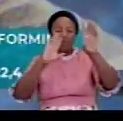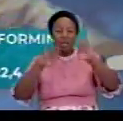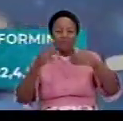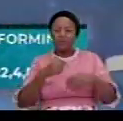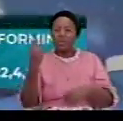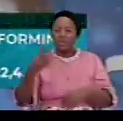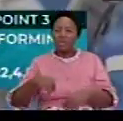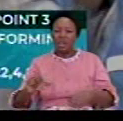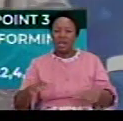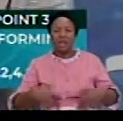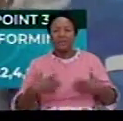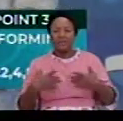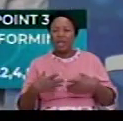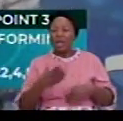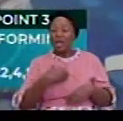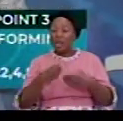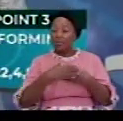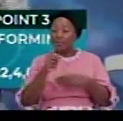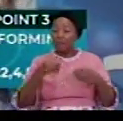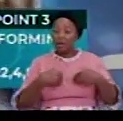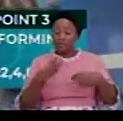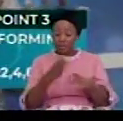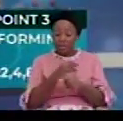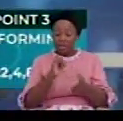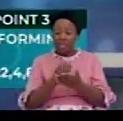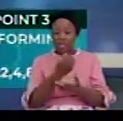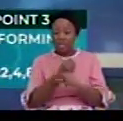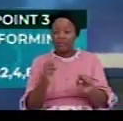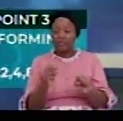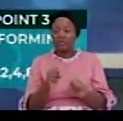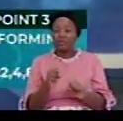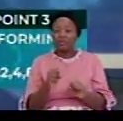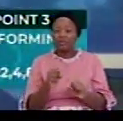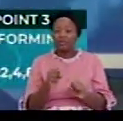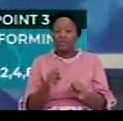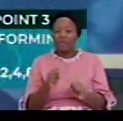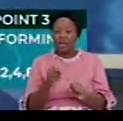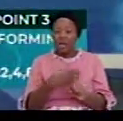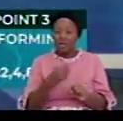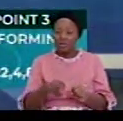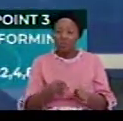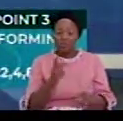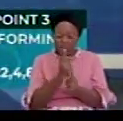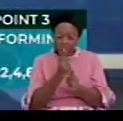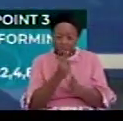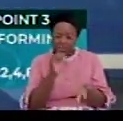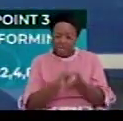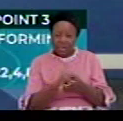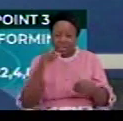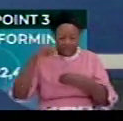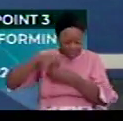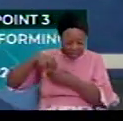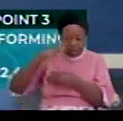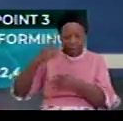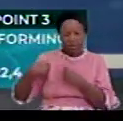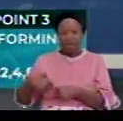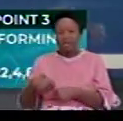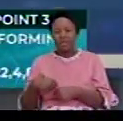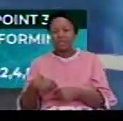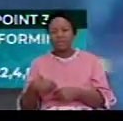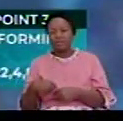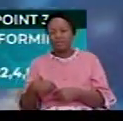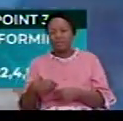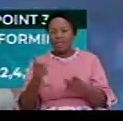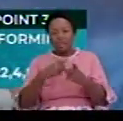life. And after you have got that salvation, and you keep that inside your heart, then